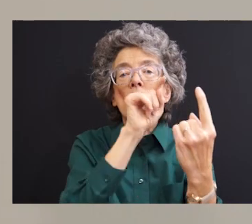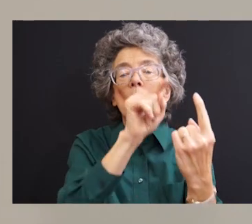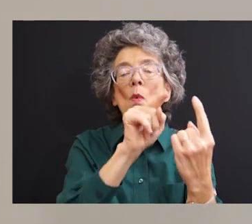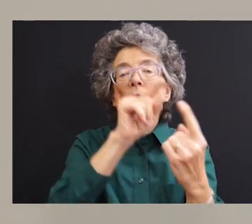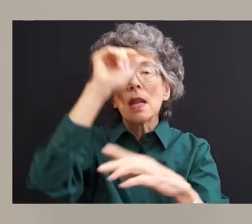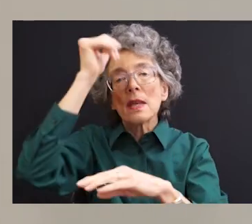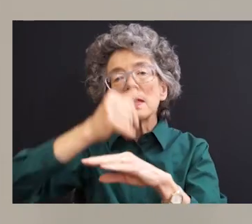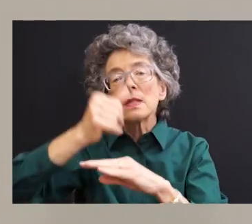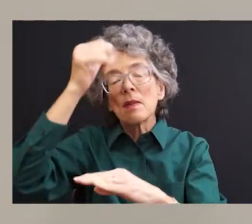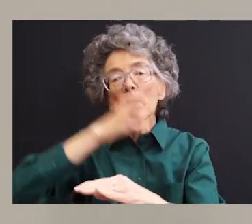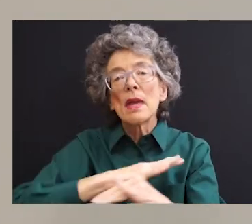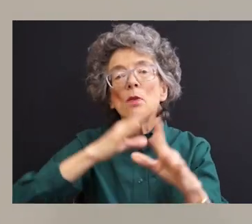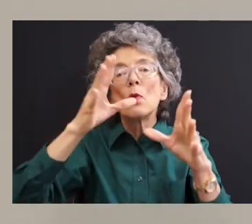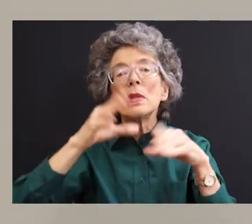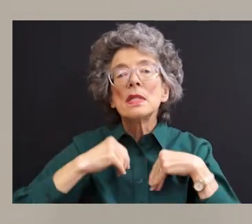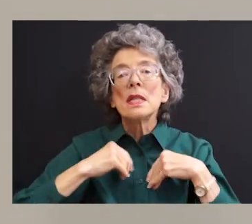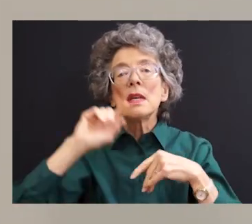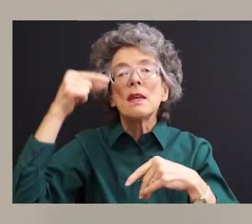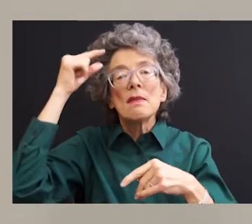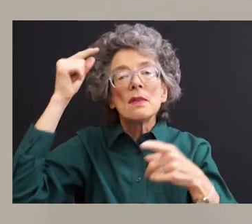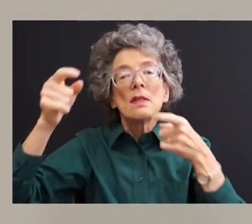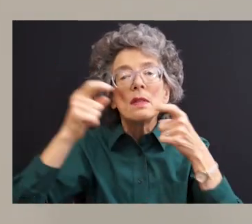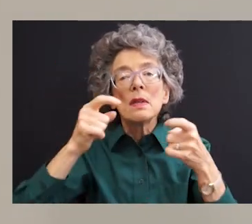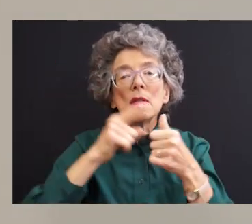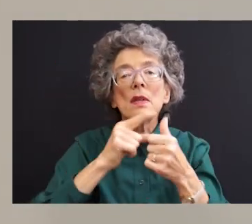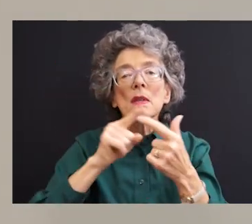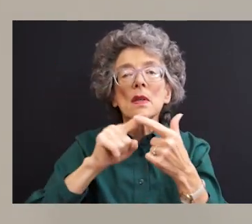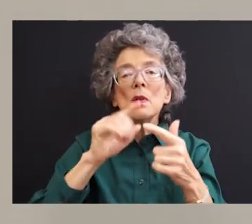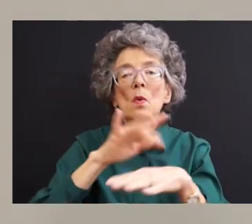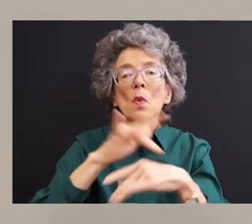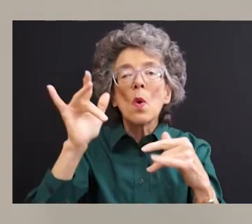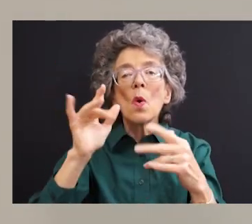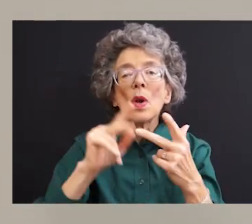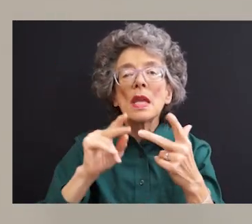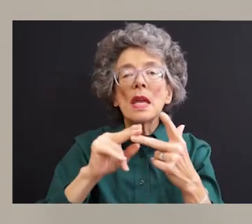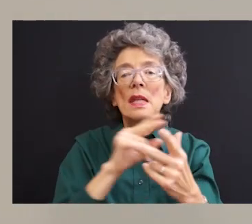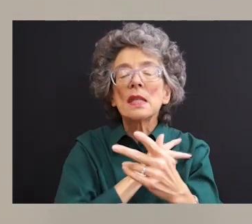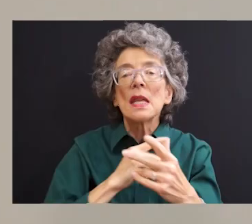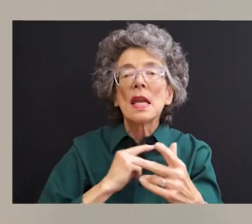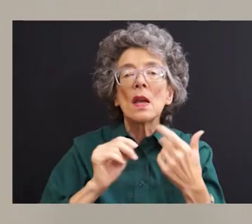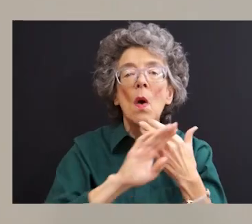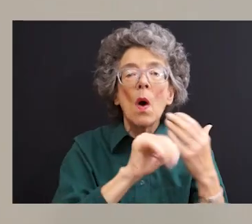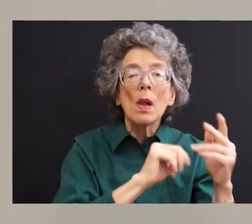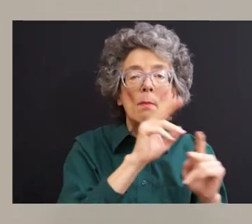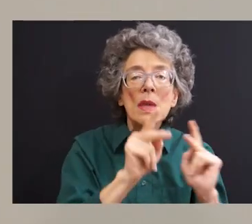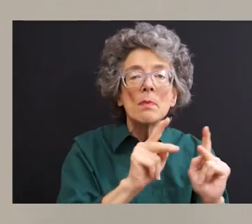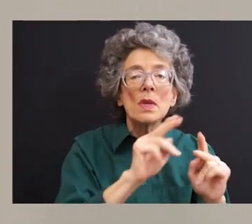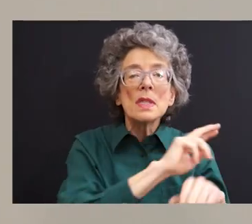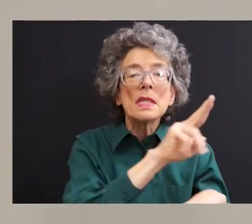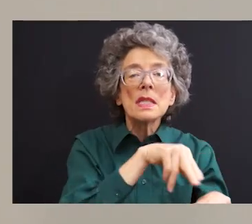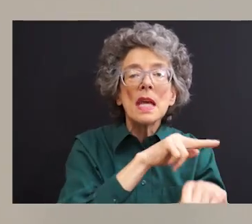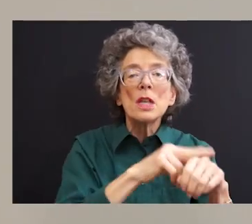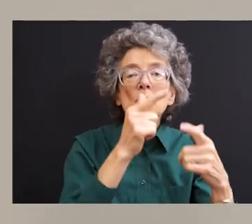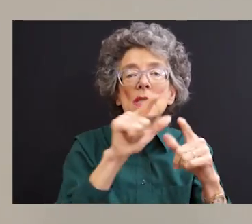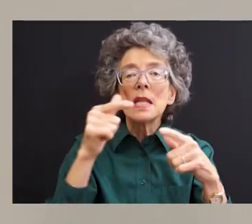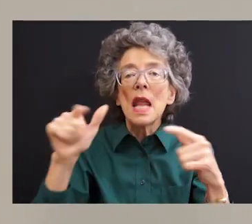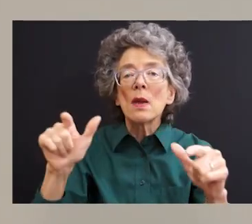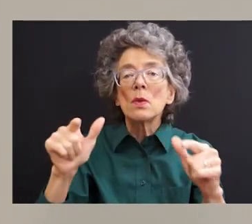man received dominion, glory, and kingship. All peoples, nations, and languages serve